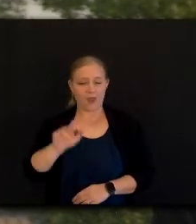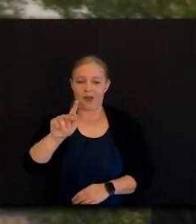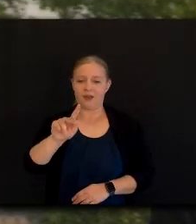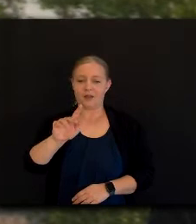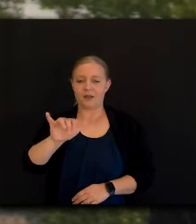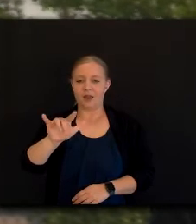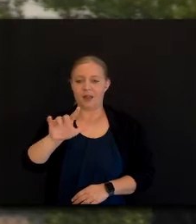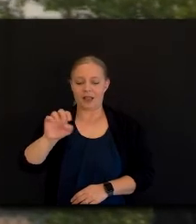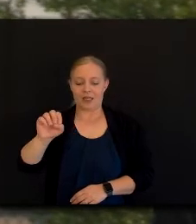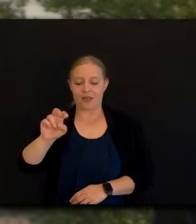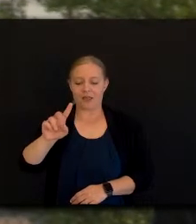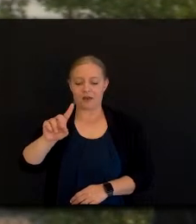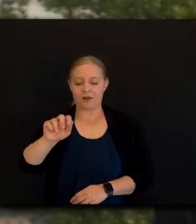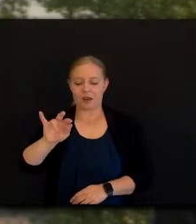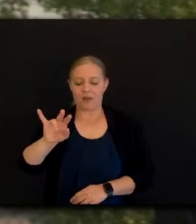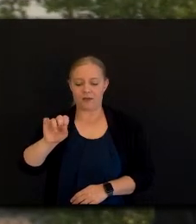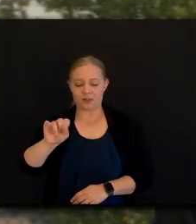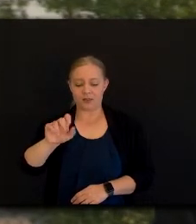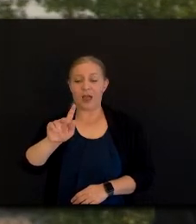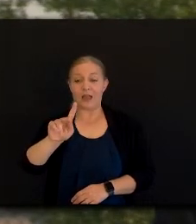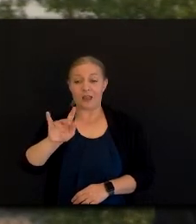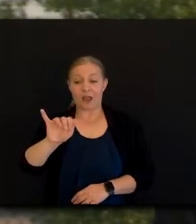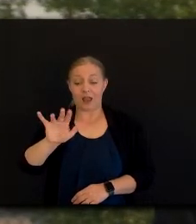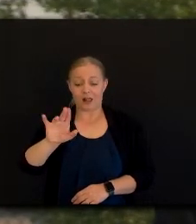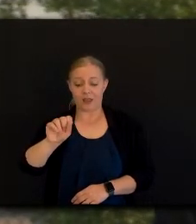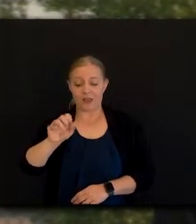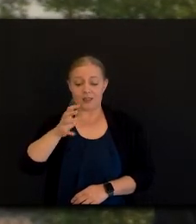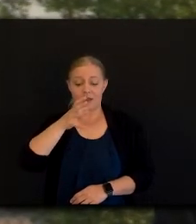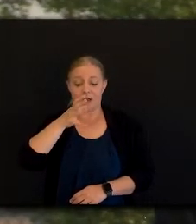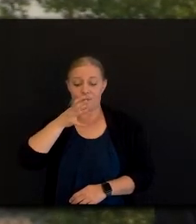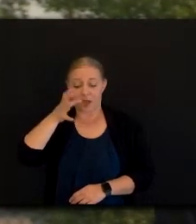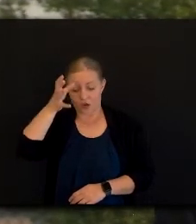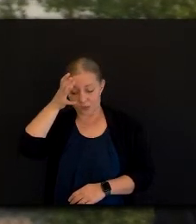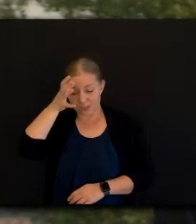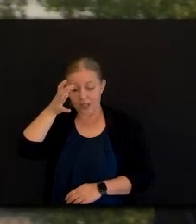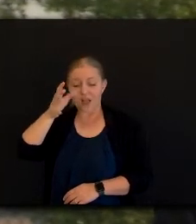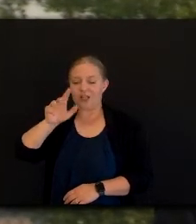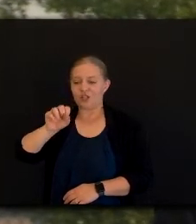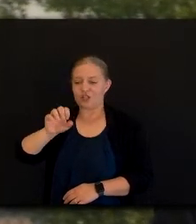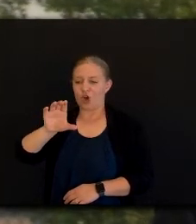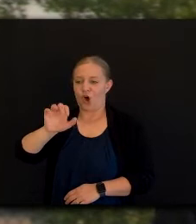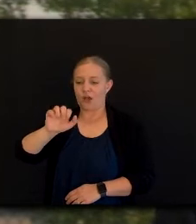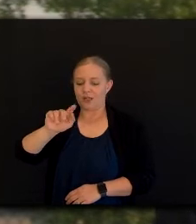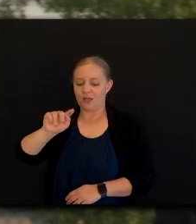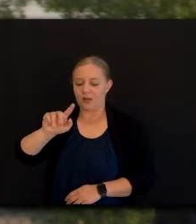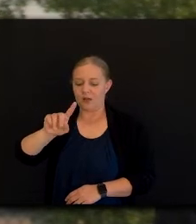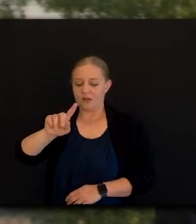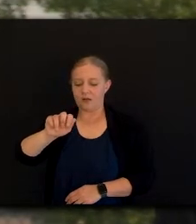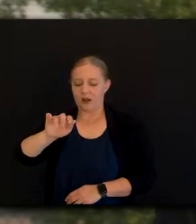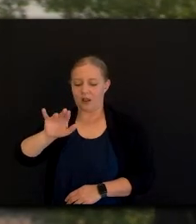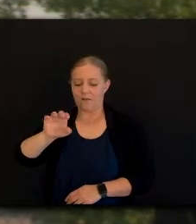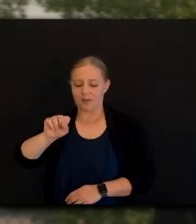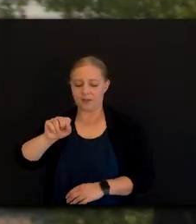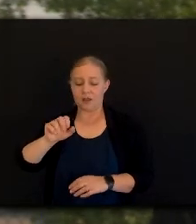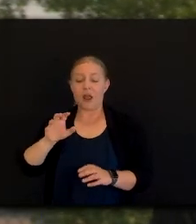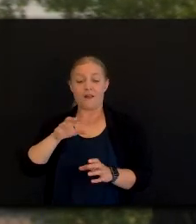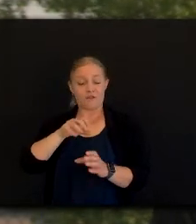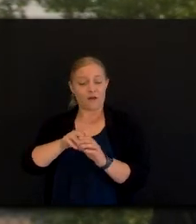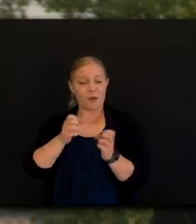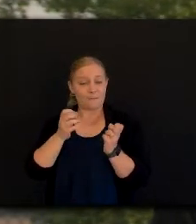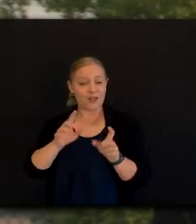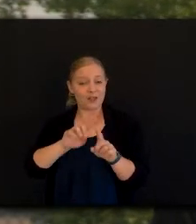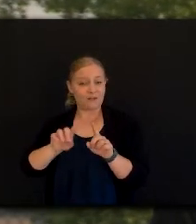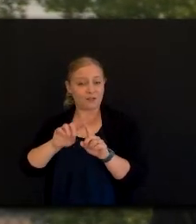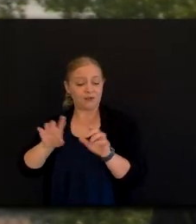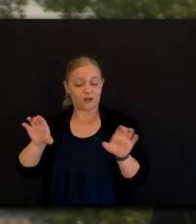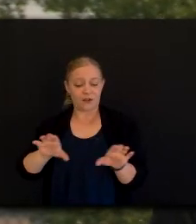Davis. Kylie's parent is Scott Davis. Kylie has been involved in a number of activities at Northwest, including student council